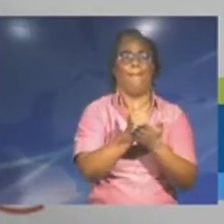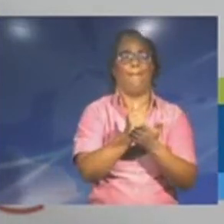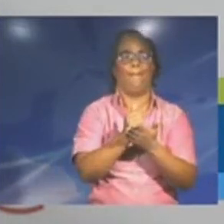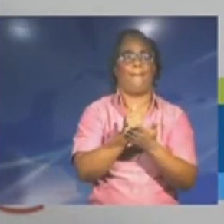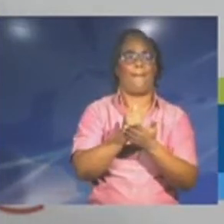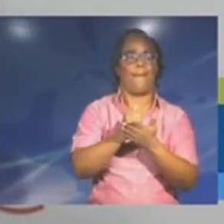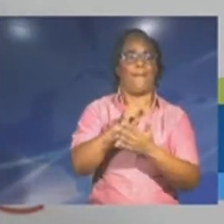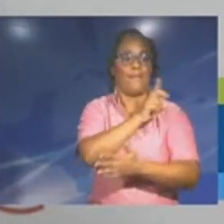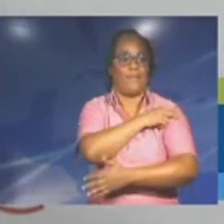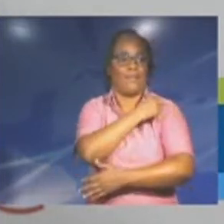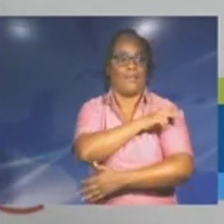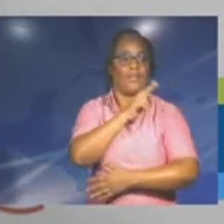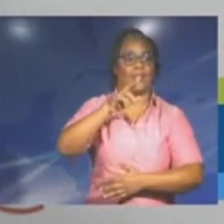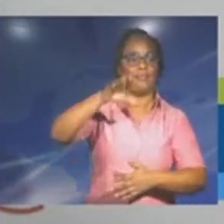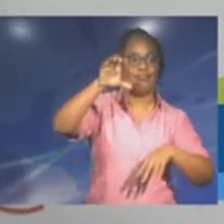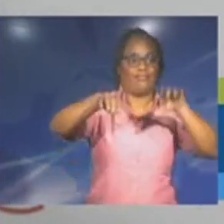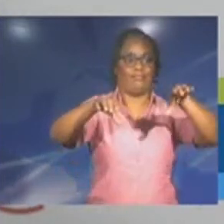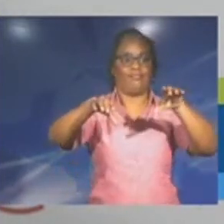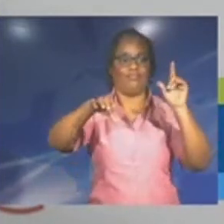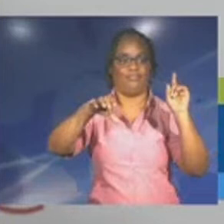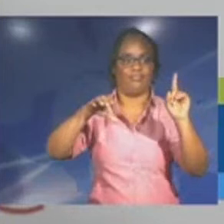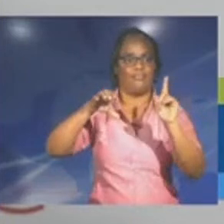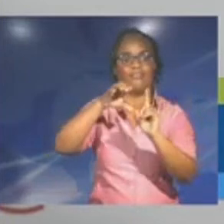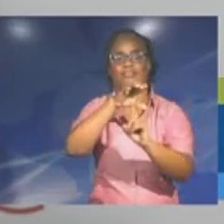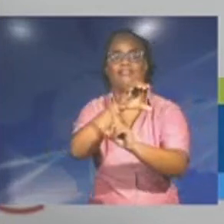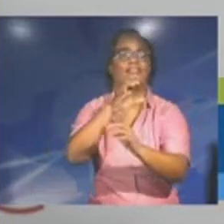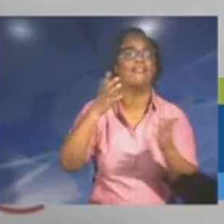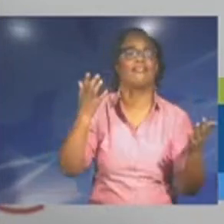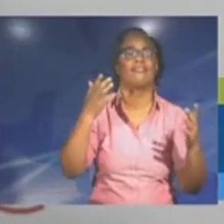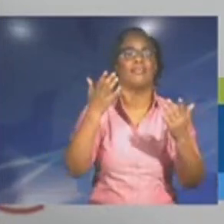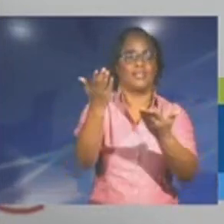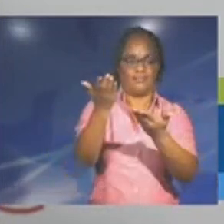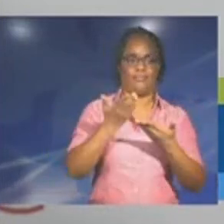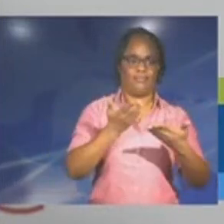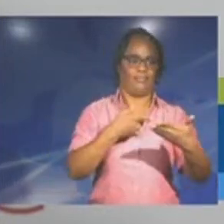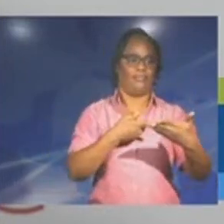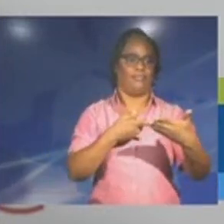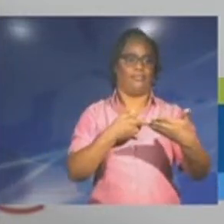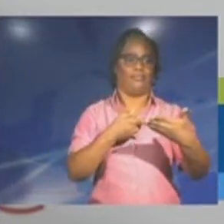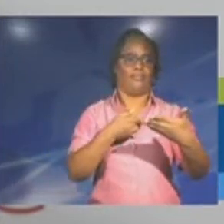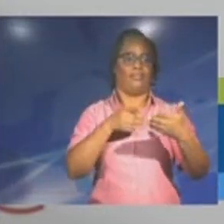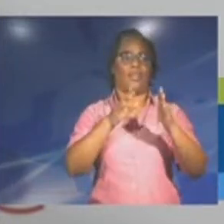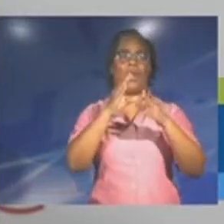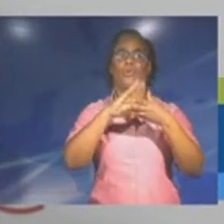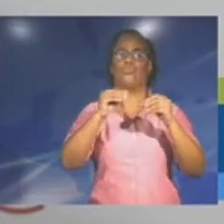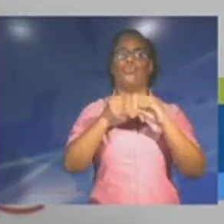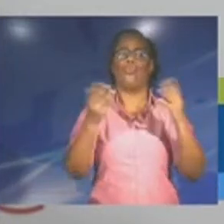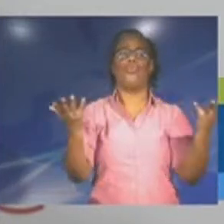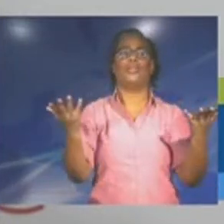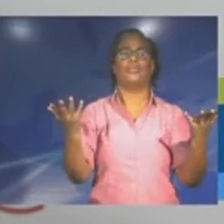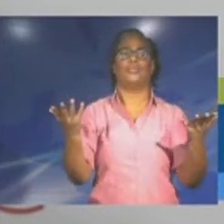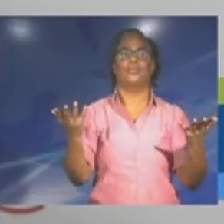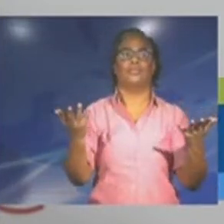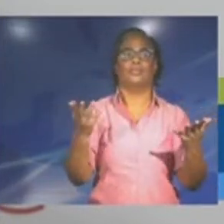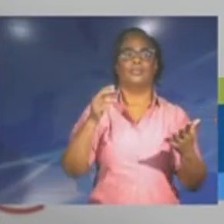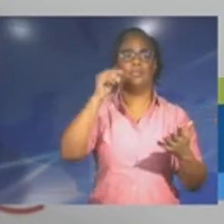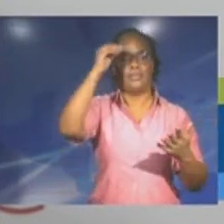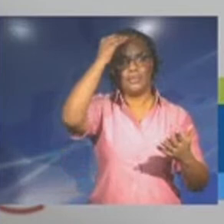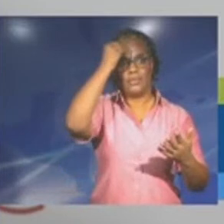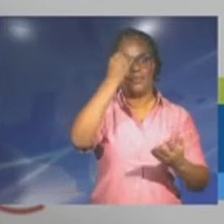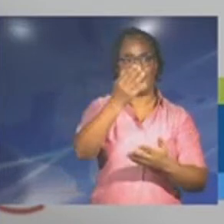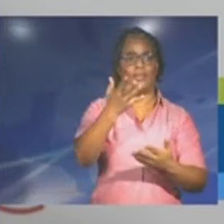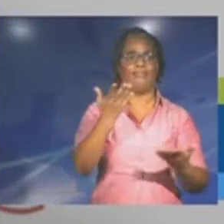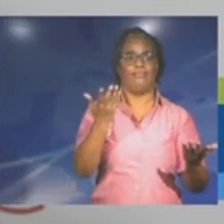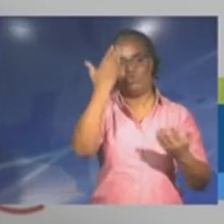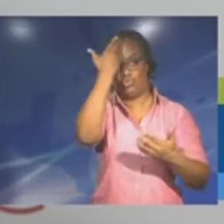paper to me about stroke. And we are looking at all these pain points, whether it's stroke, amputations. We're going to have a very